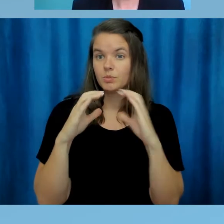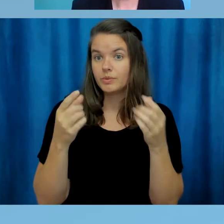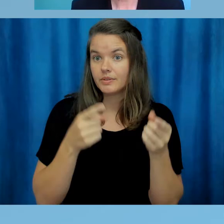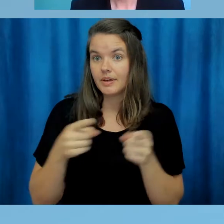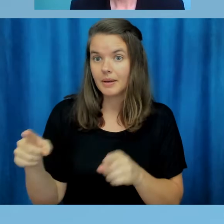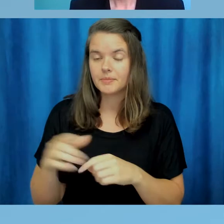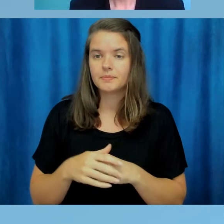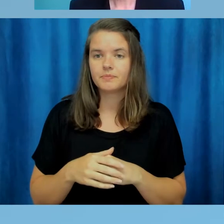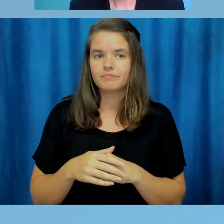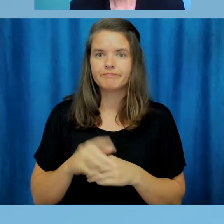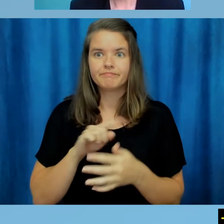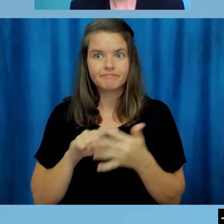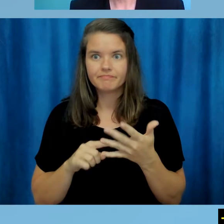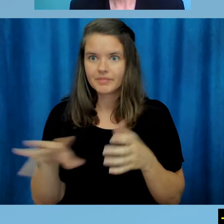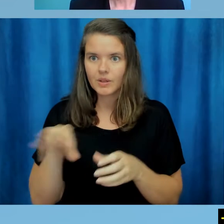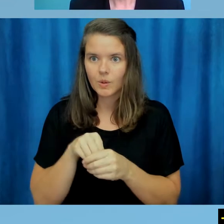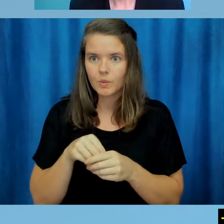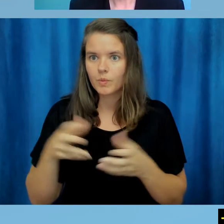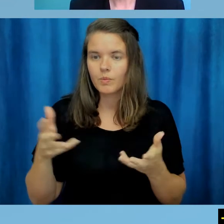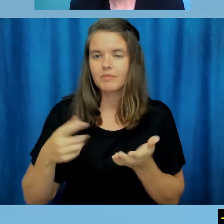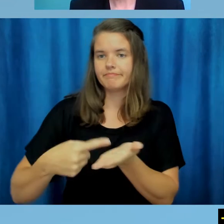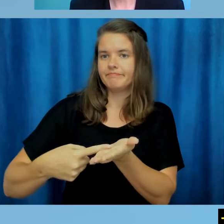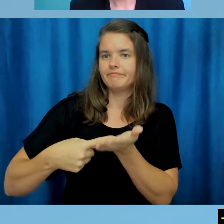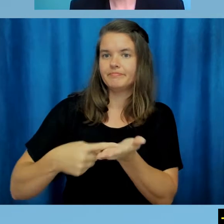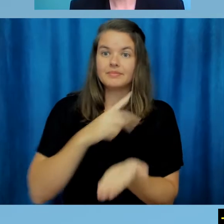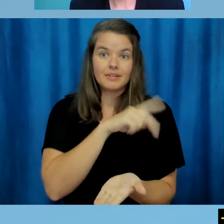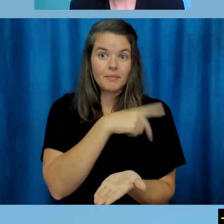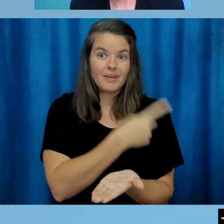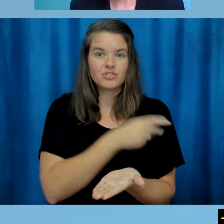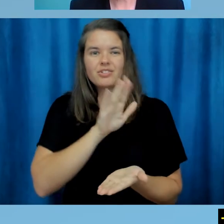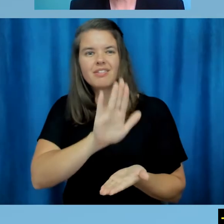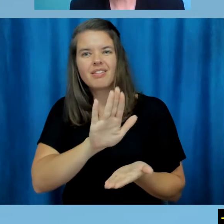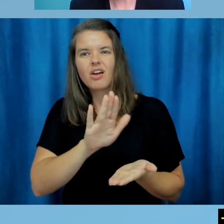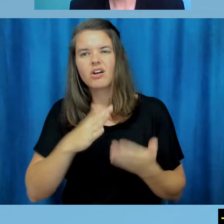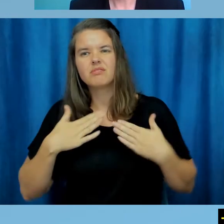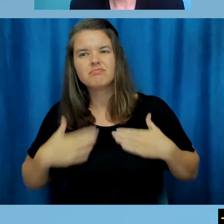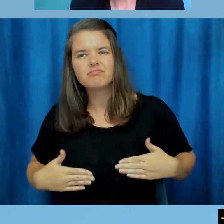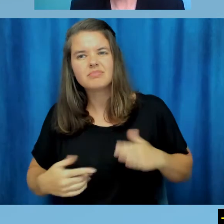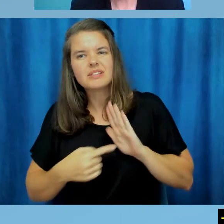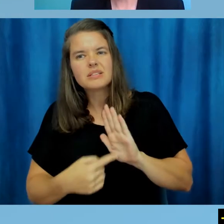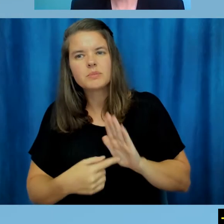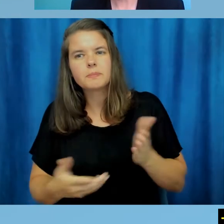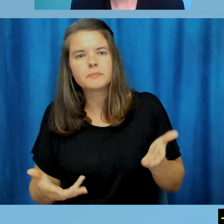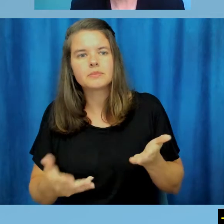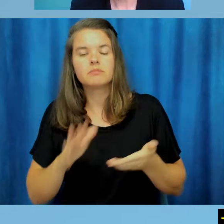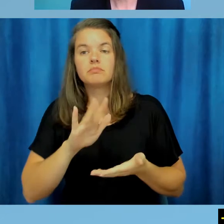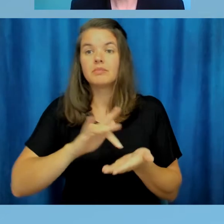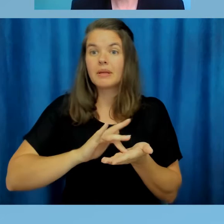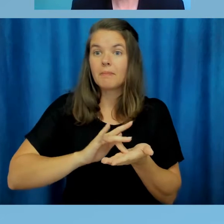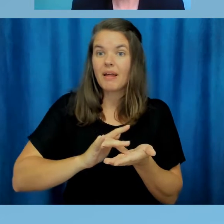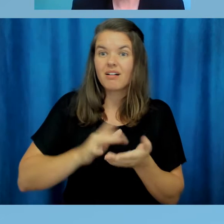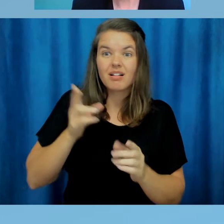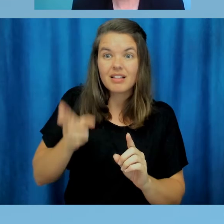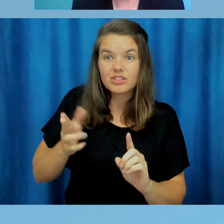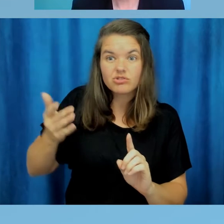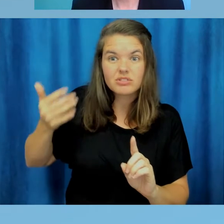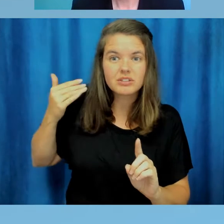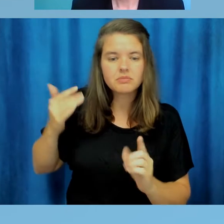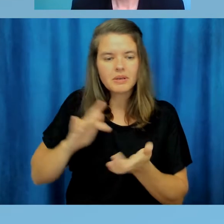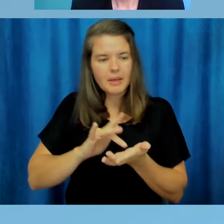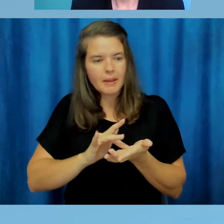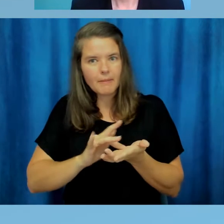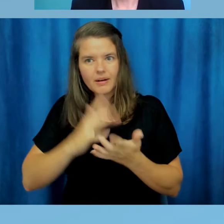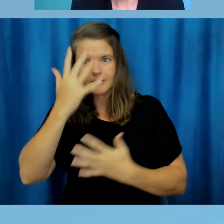happen. These include discussing a patient's symptoms, medical condition, medical